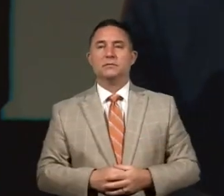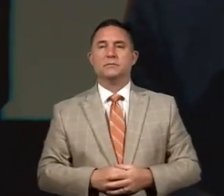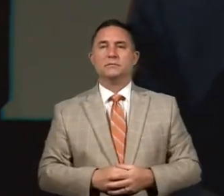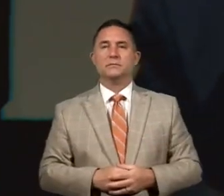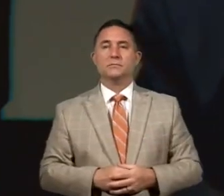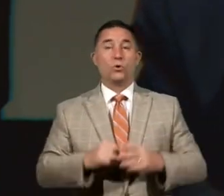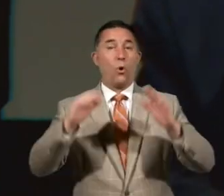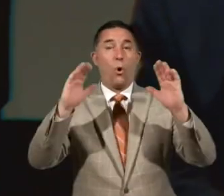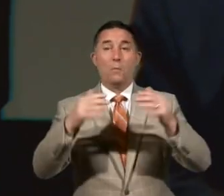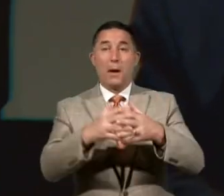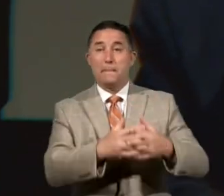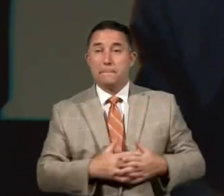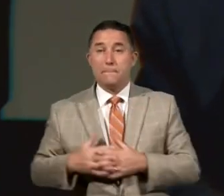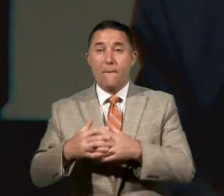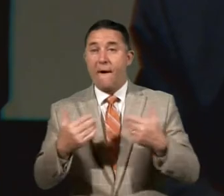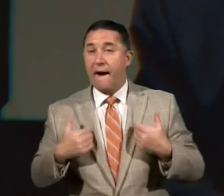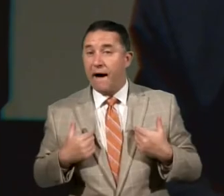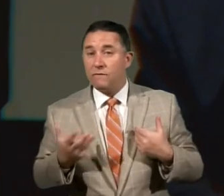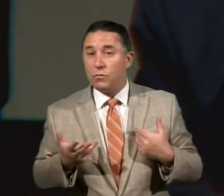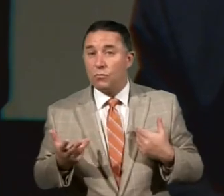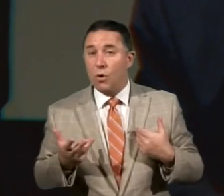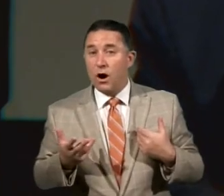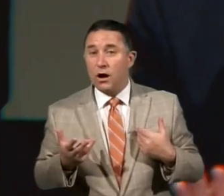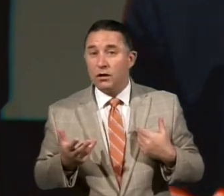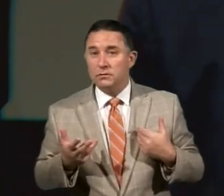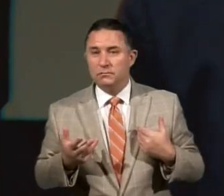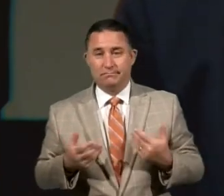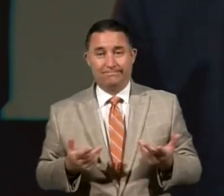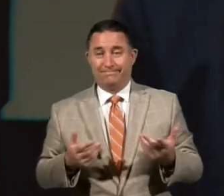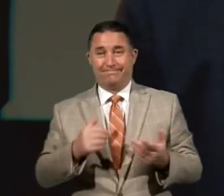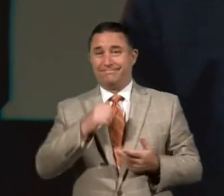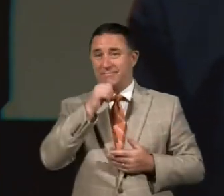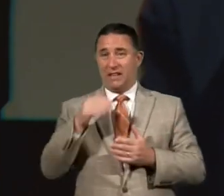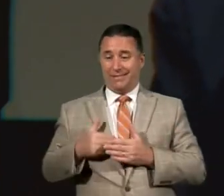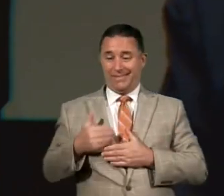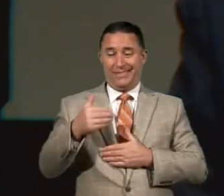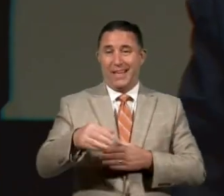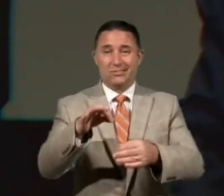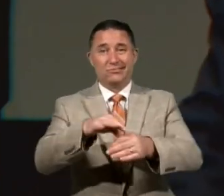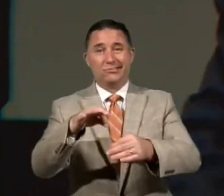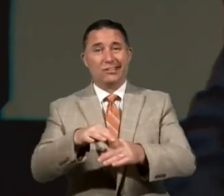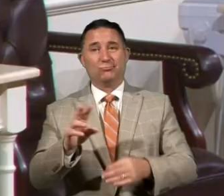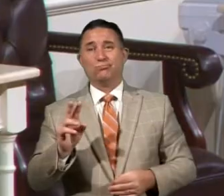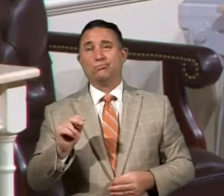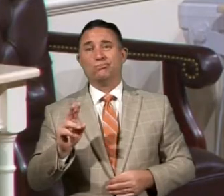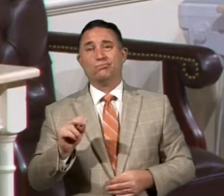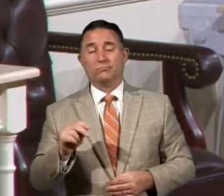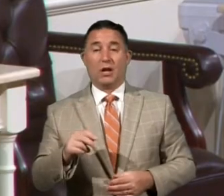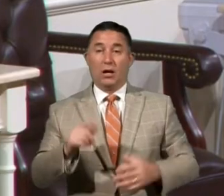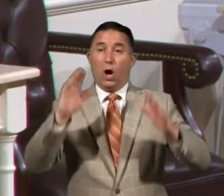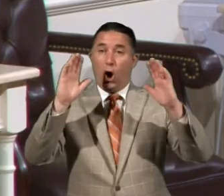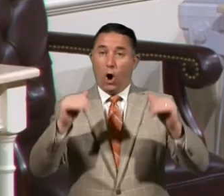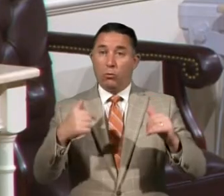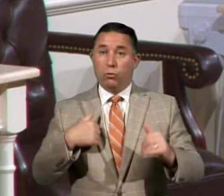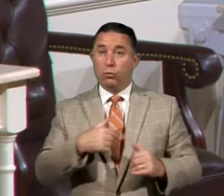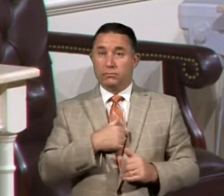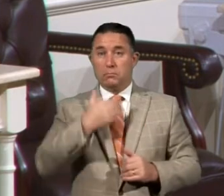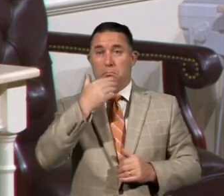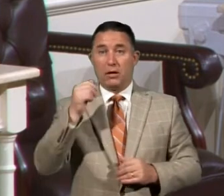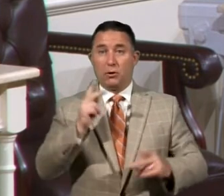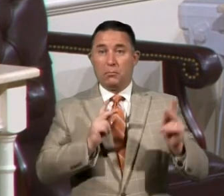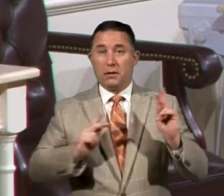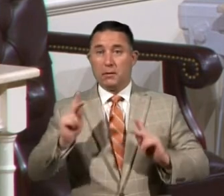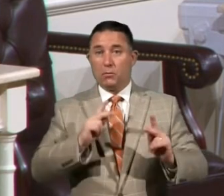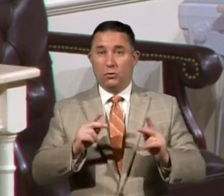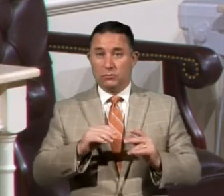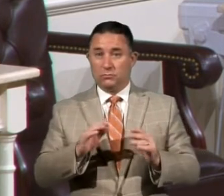The only hope America has right now, with due respect, is not in the next election. And I sure hope we get some better people